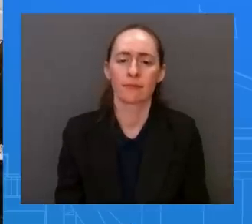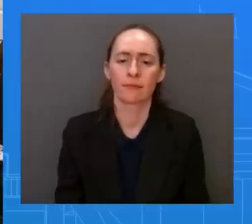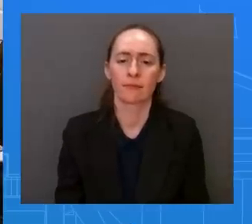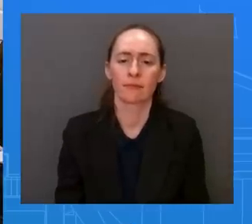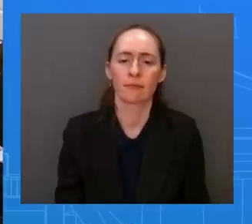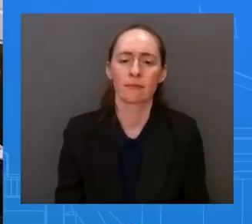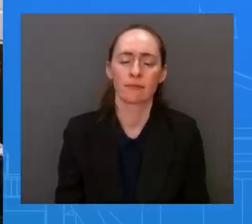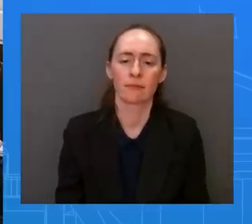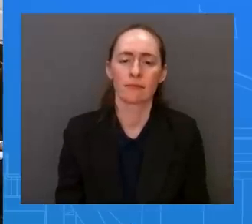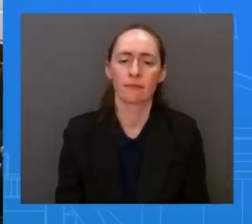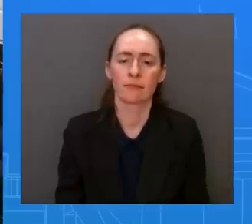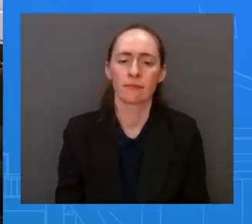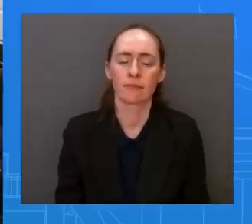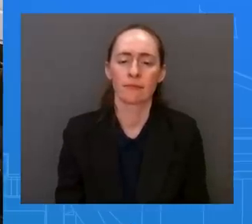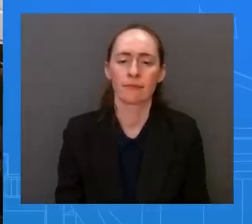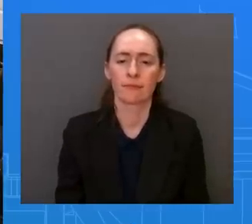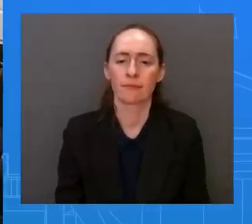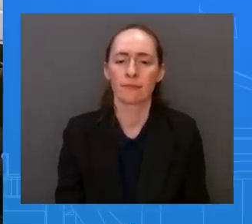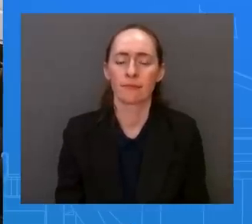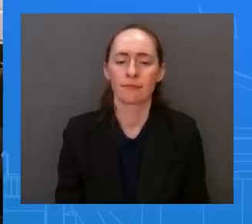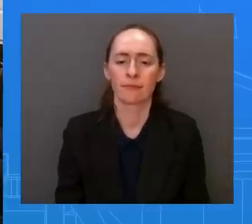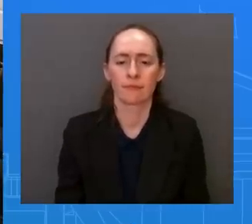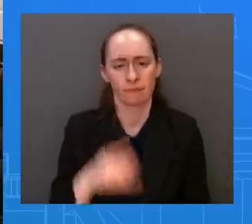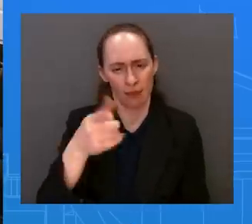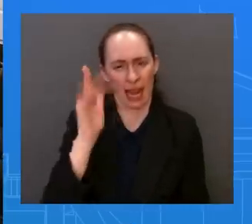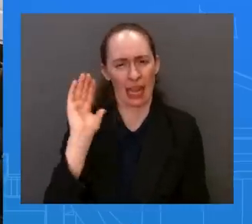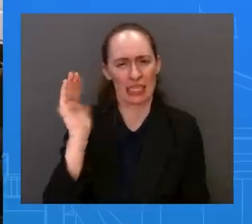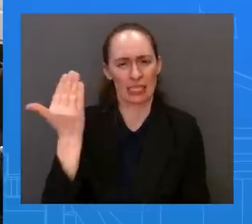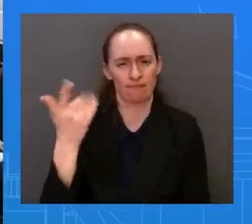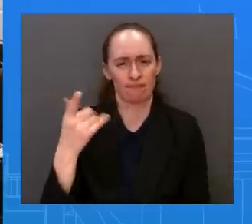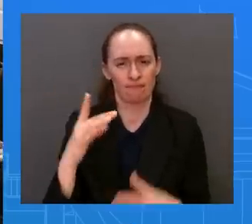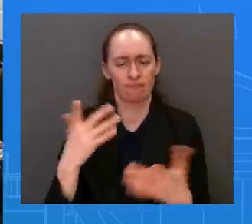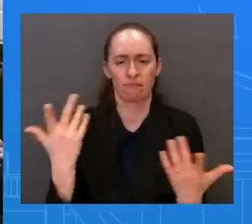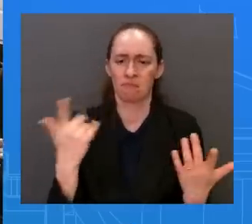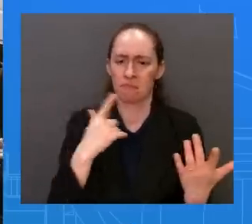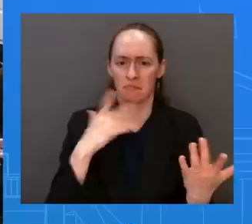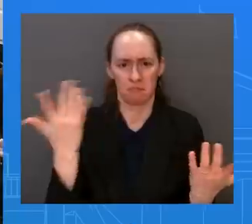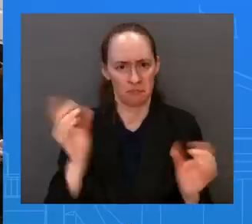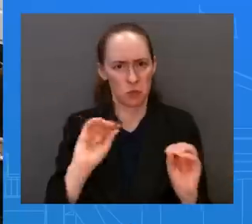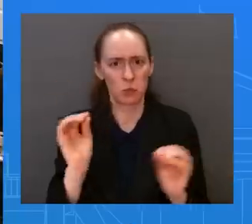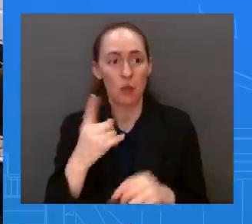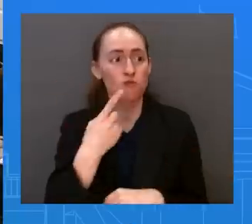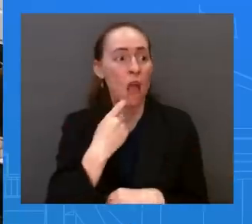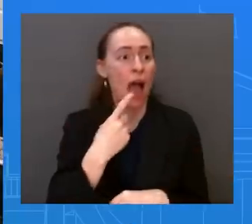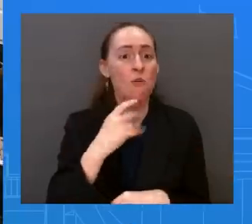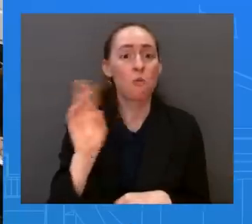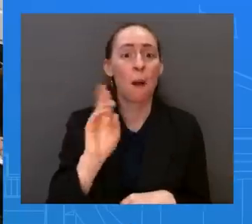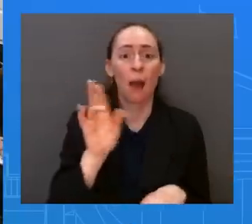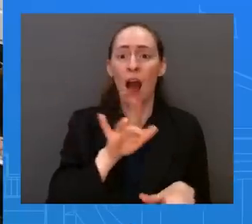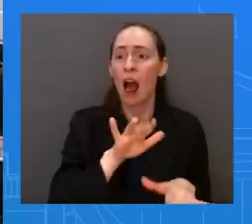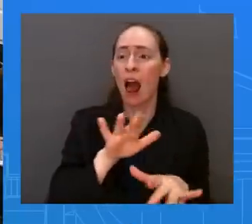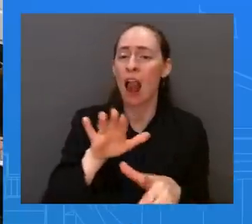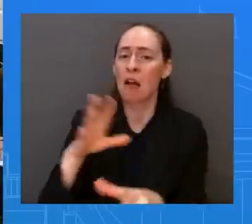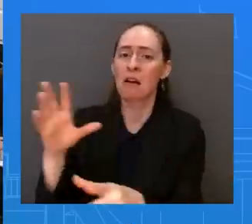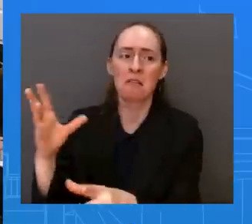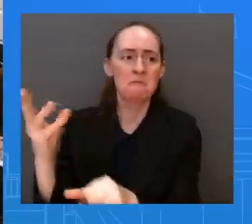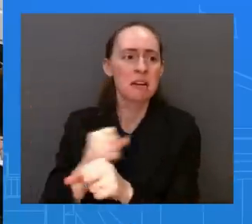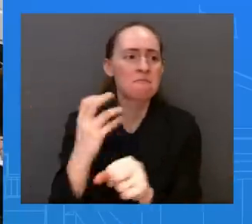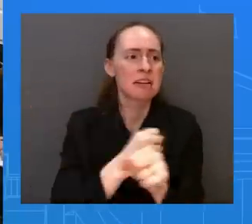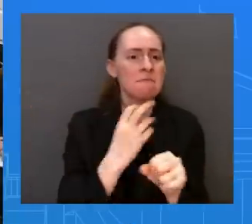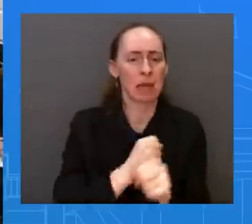wave, or the reason that the elections and the midterms were more successful than many people thought they would be for Democrats was because of the